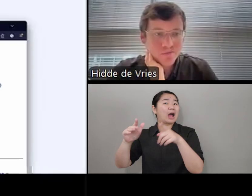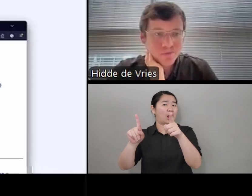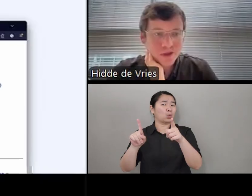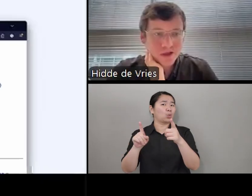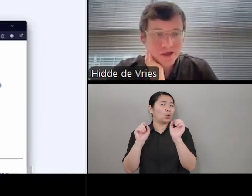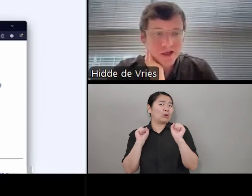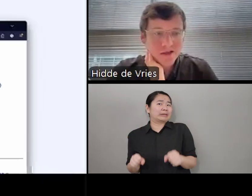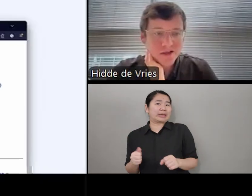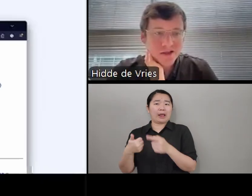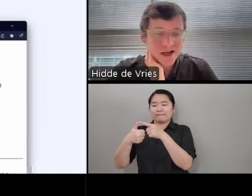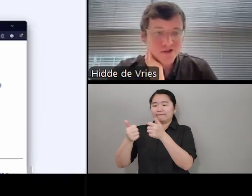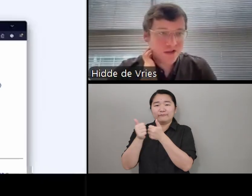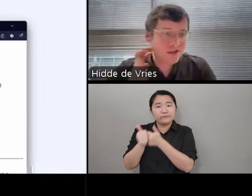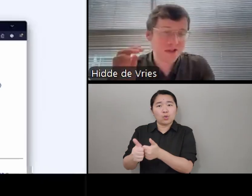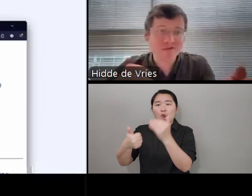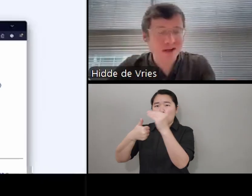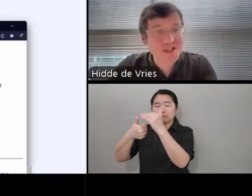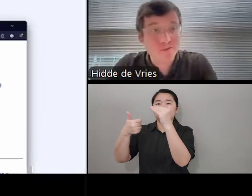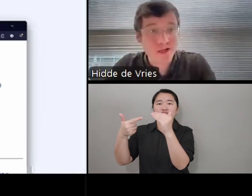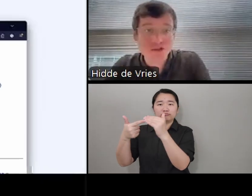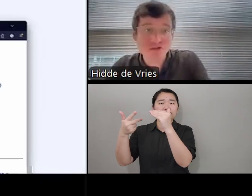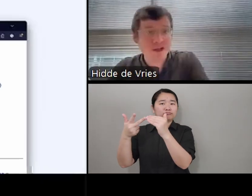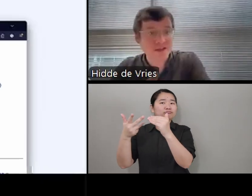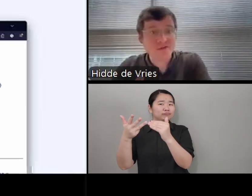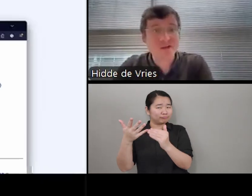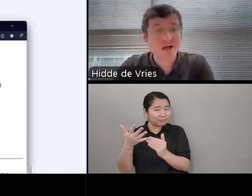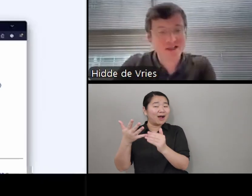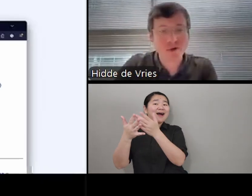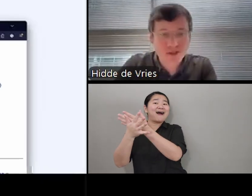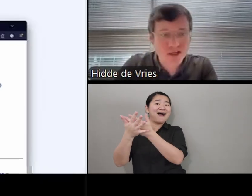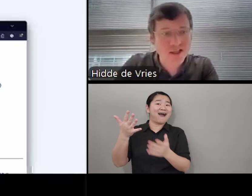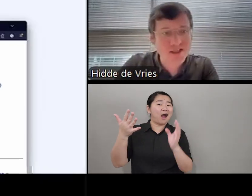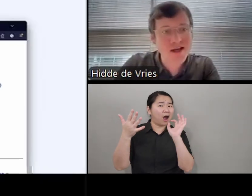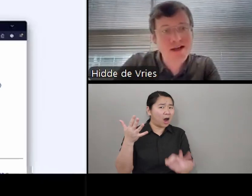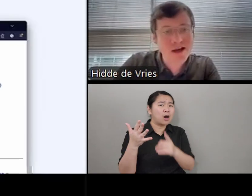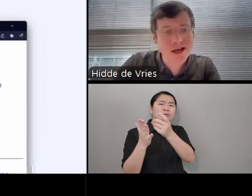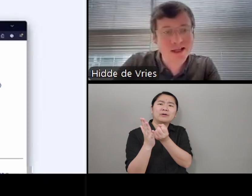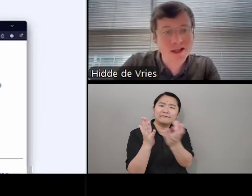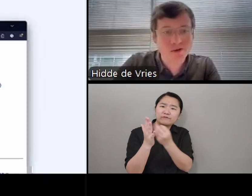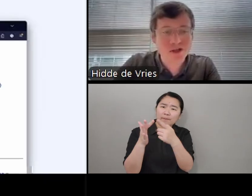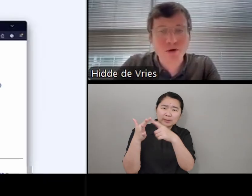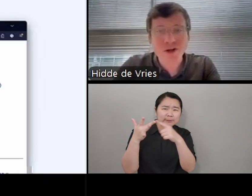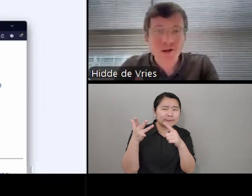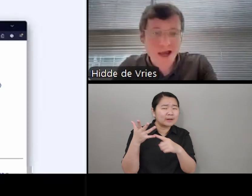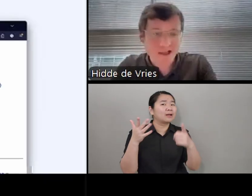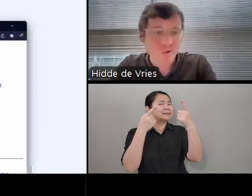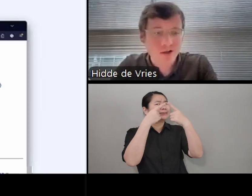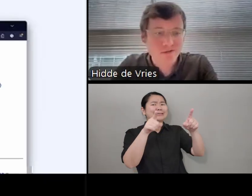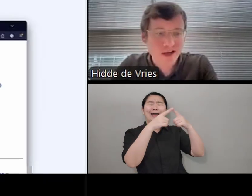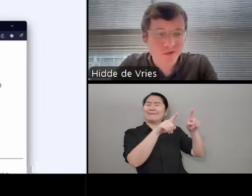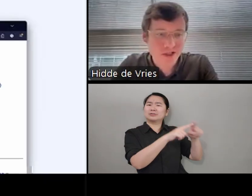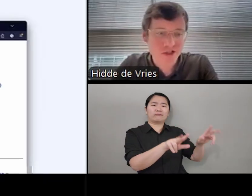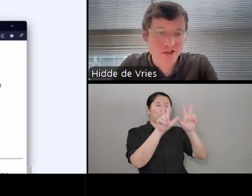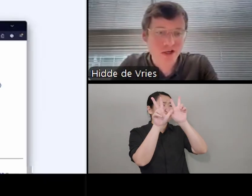And in the methodology, you can find some information too about like different kinds of websites and also how they impact what